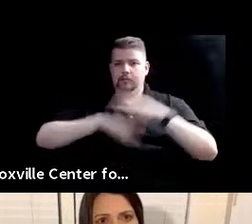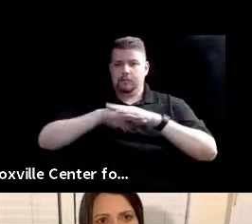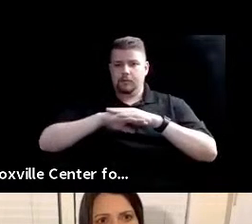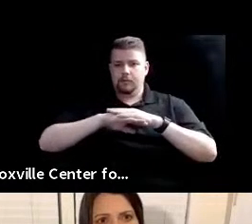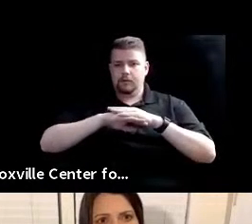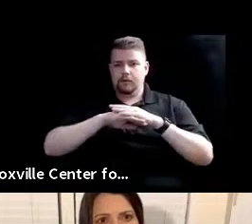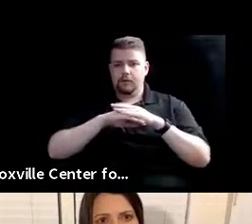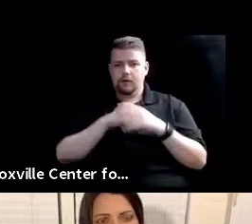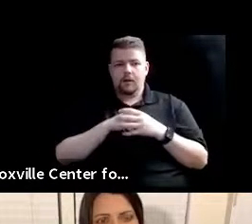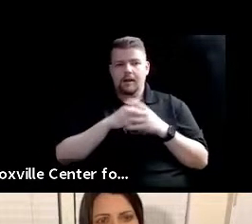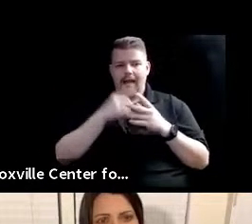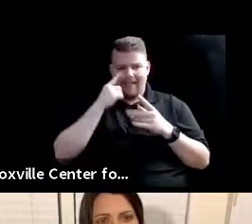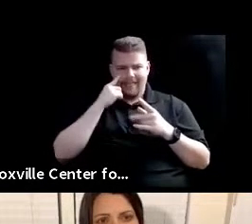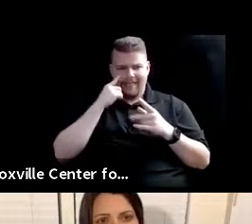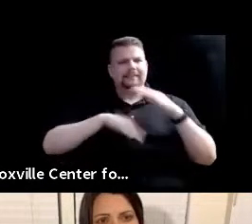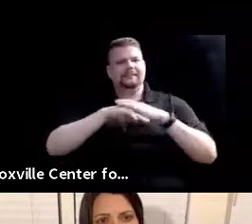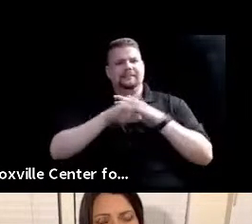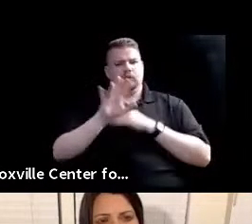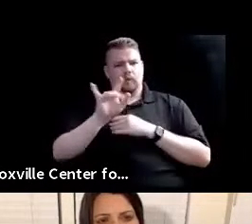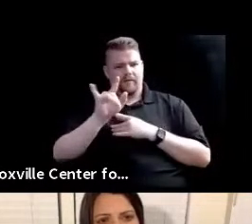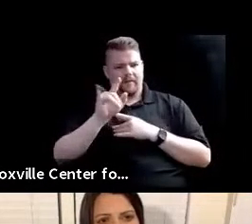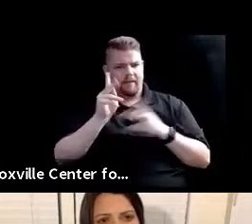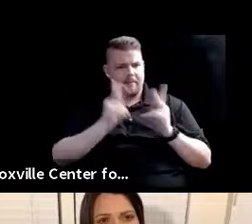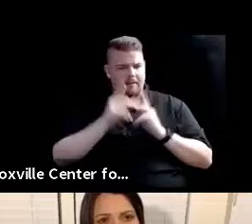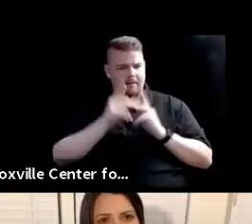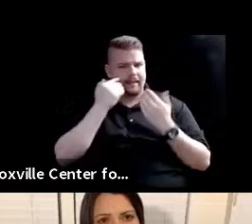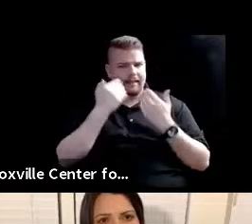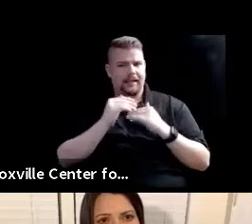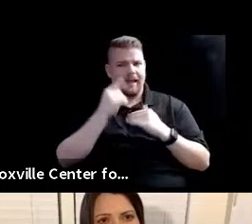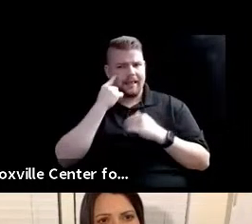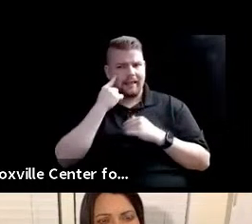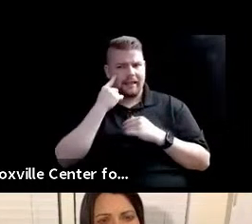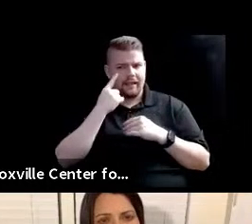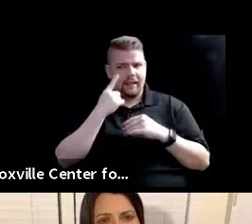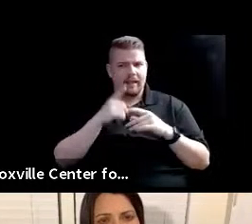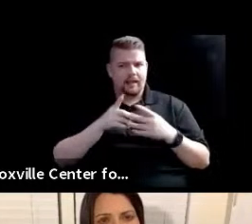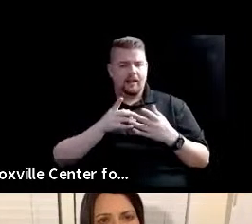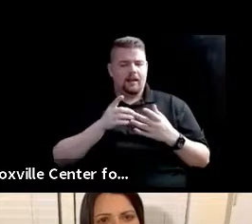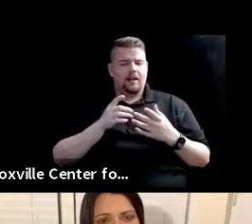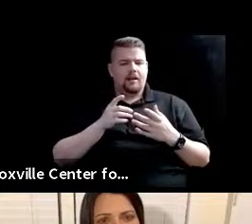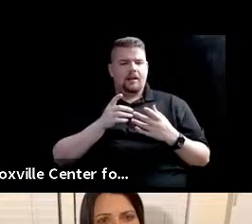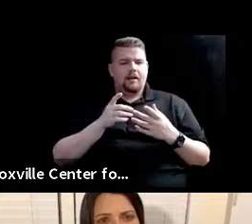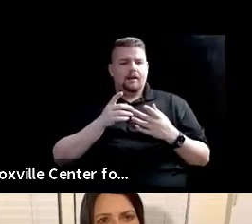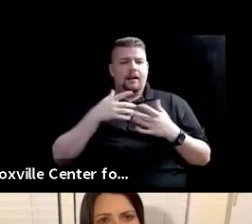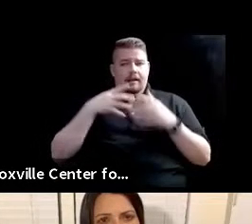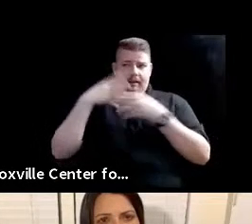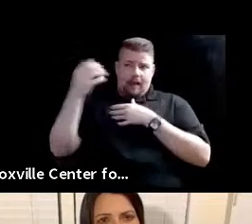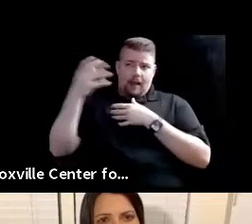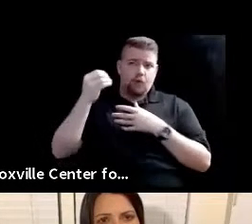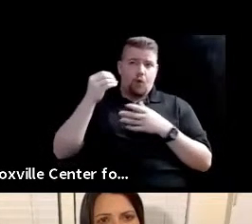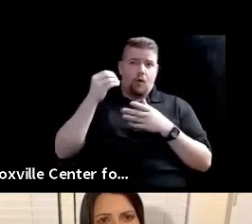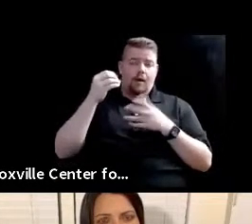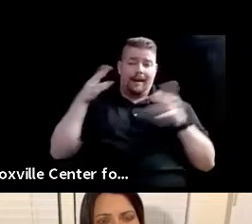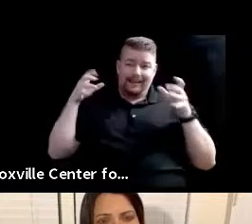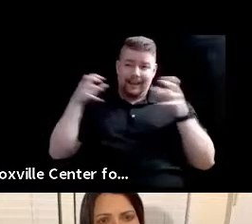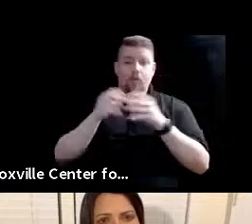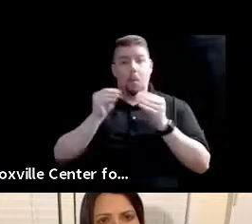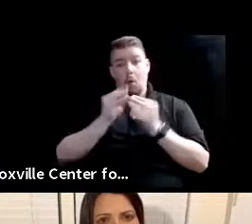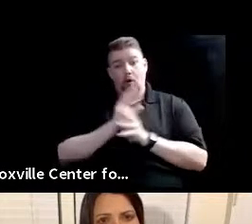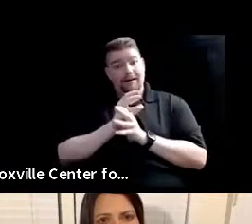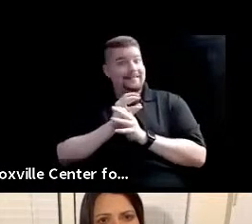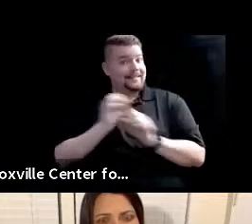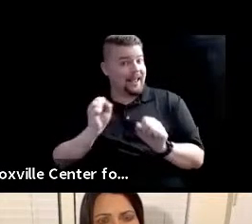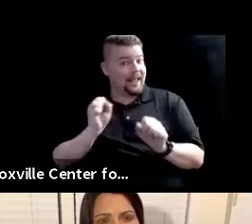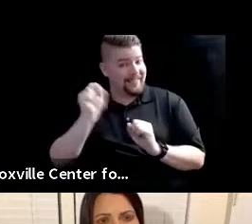limit, I believe that's what it was. And, I think outdoor gatherings are safer, but they're not